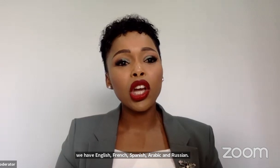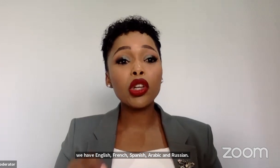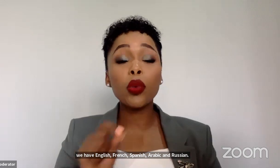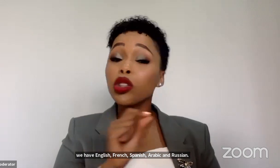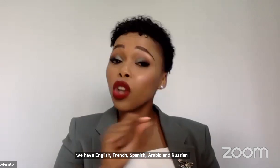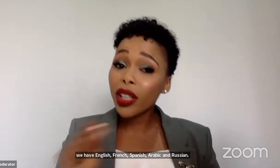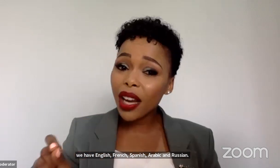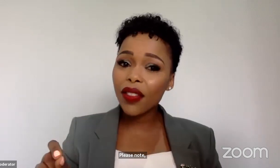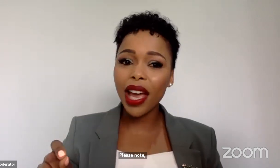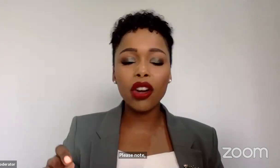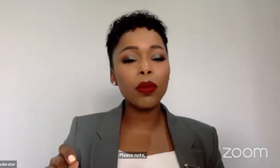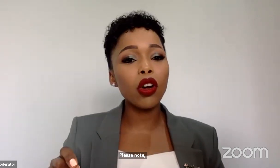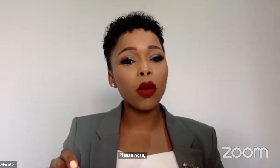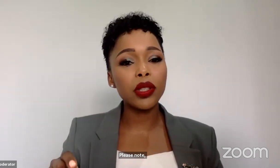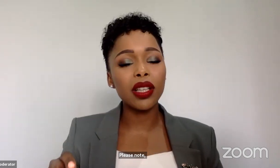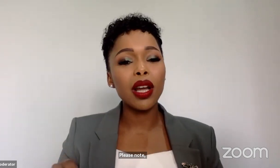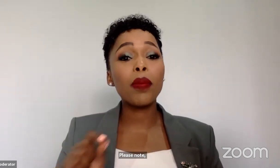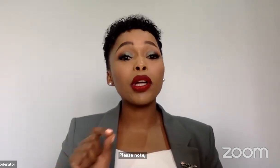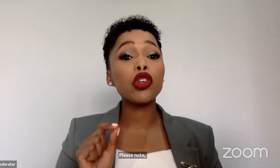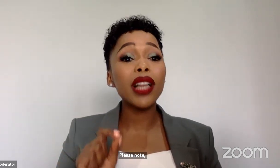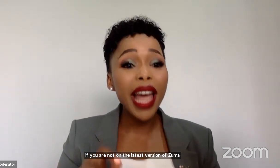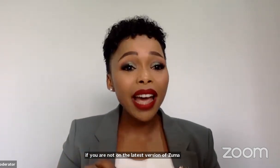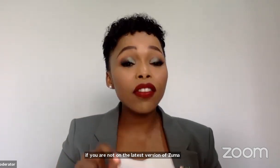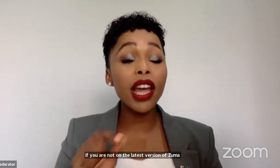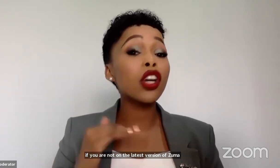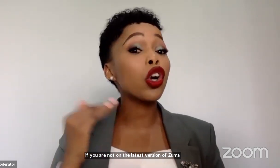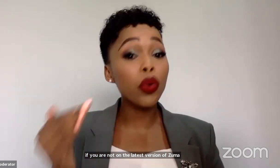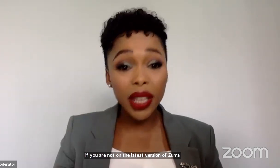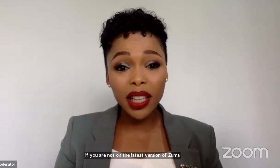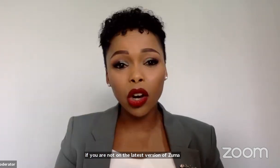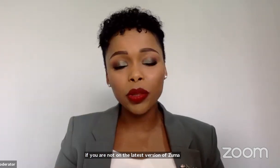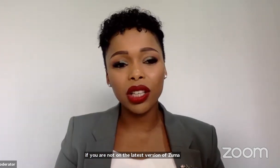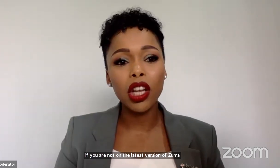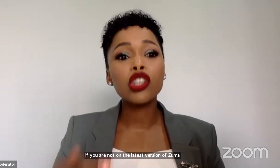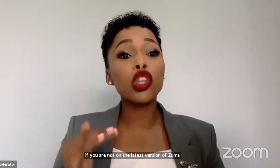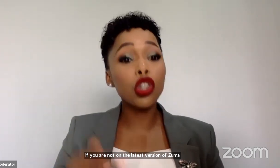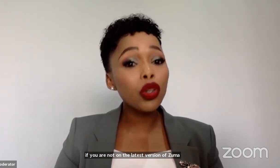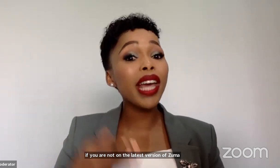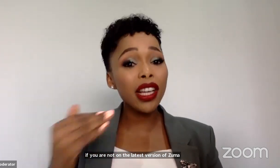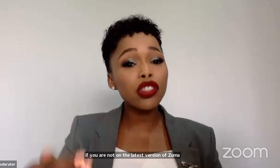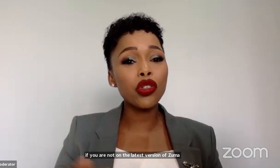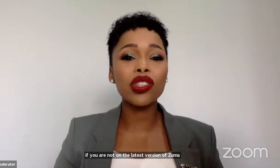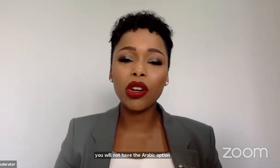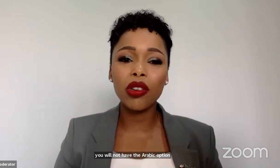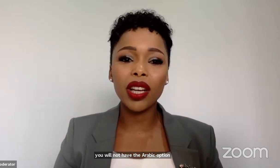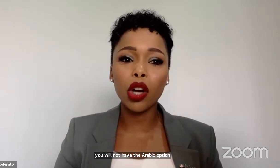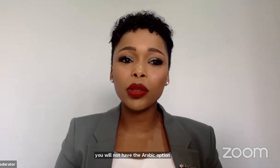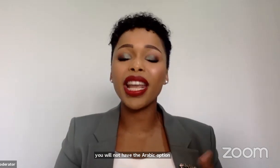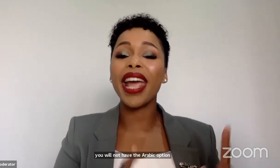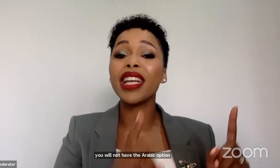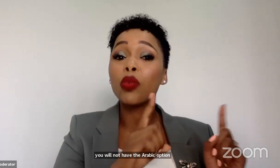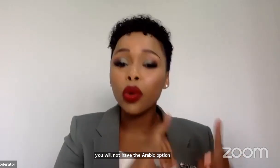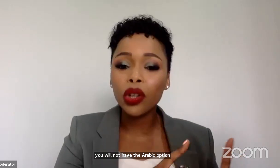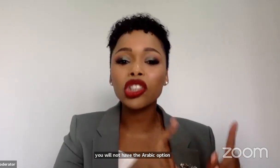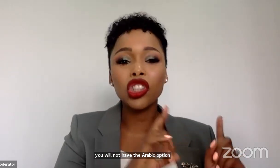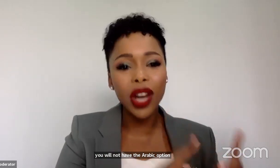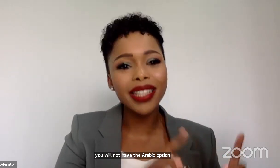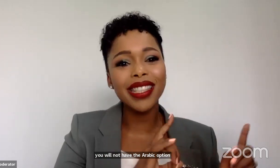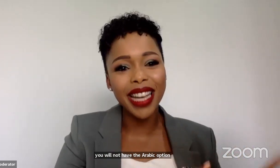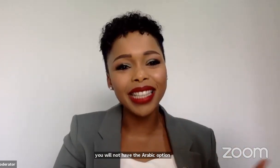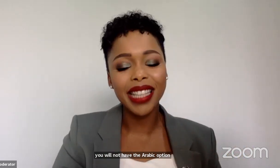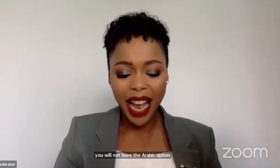Zoom, you will not have the Arabic option, but you will have a Korean option. So you can choose the Korean option and it